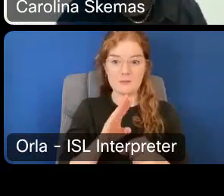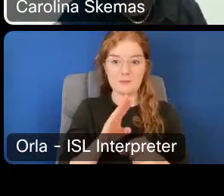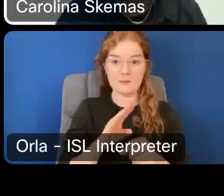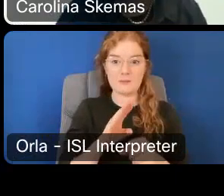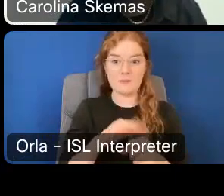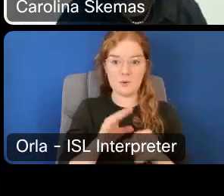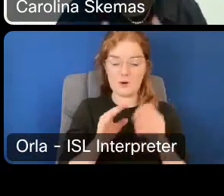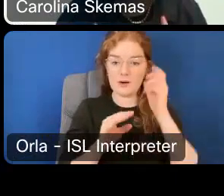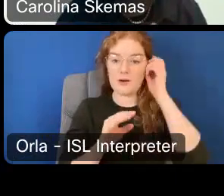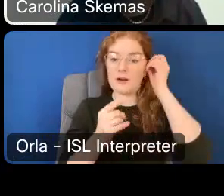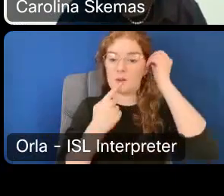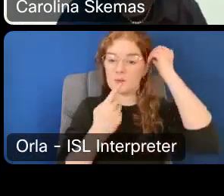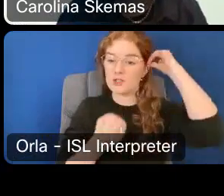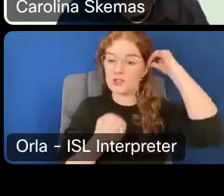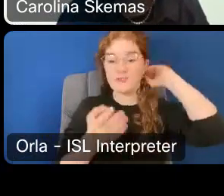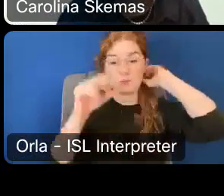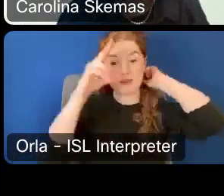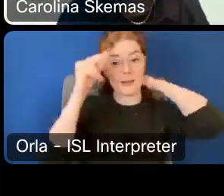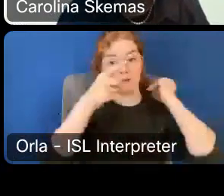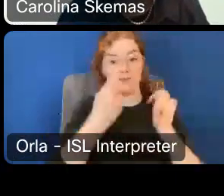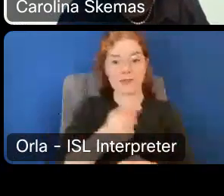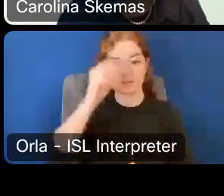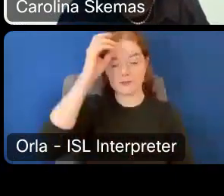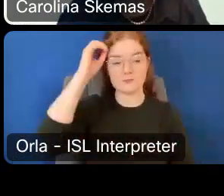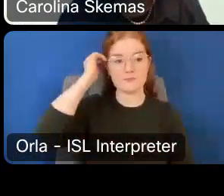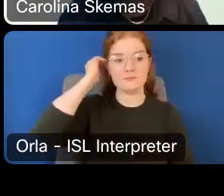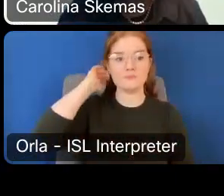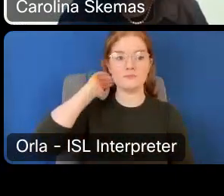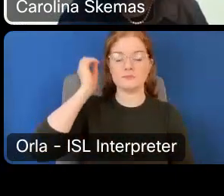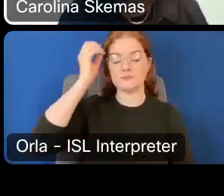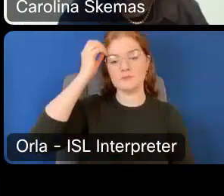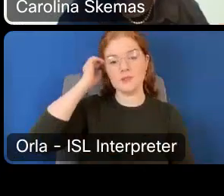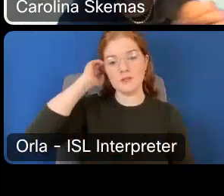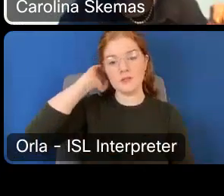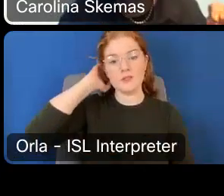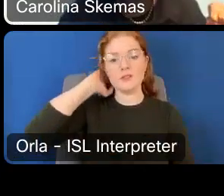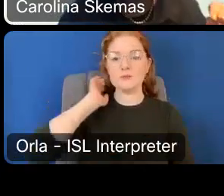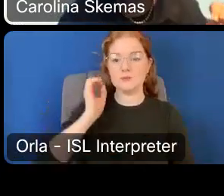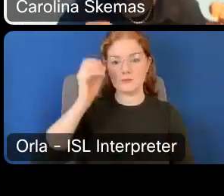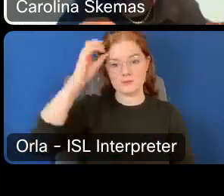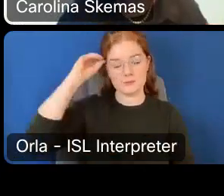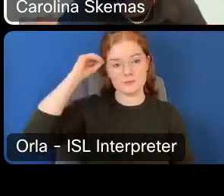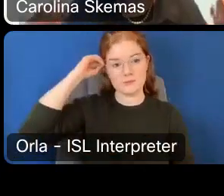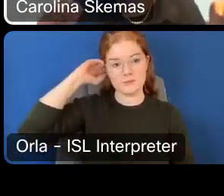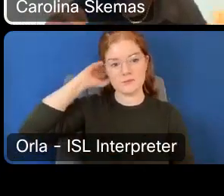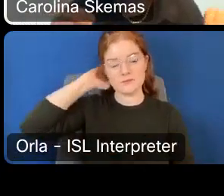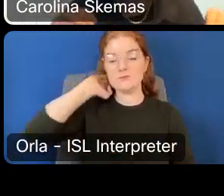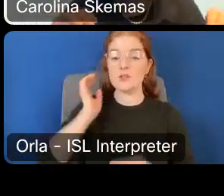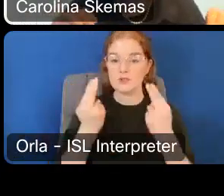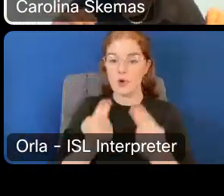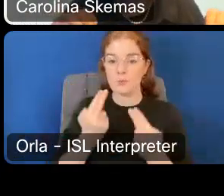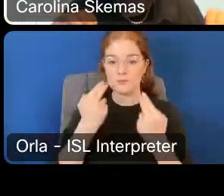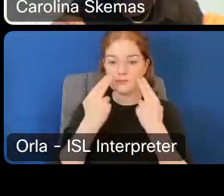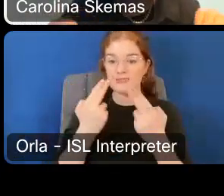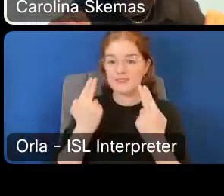further, but just to give an example of that, it usually requires like the end user to interact with the service